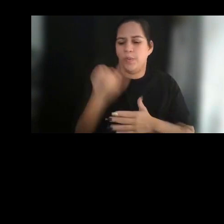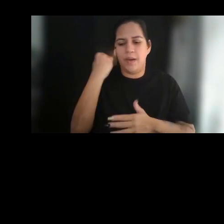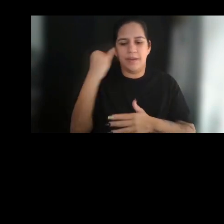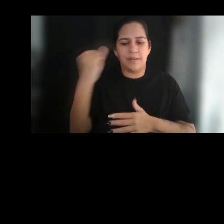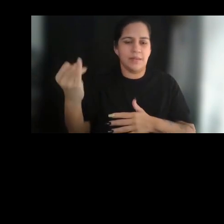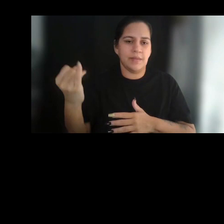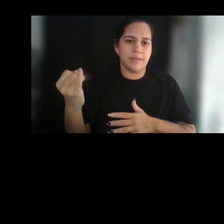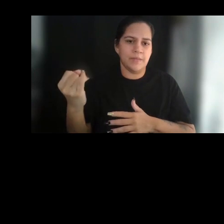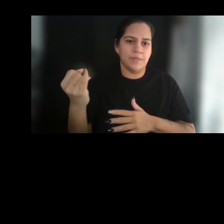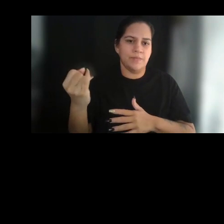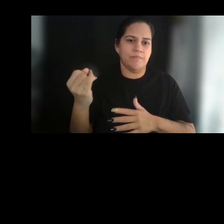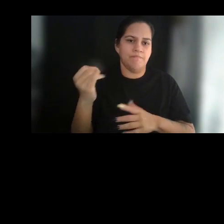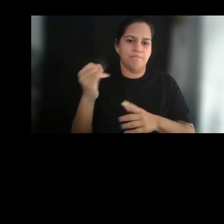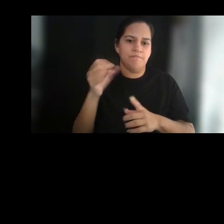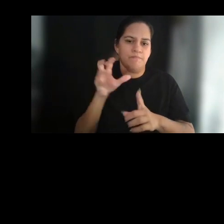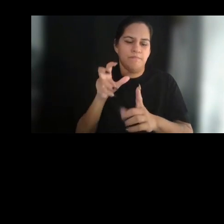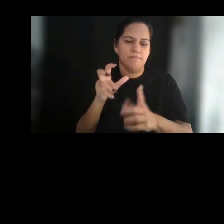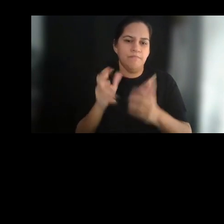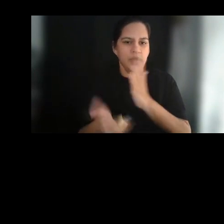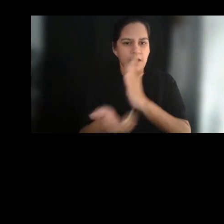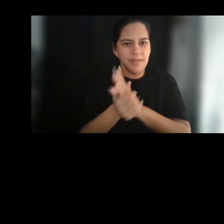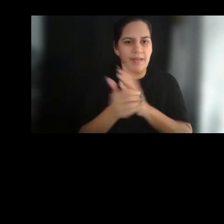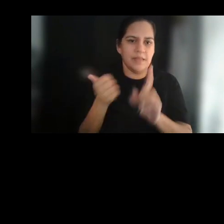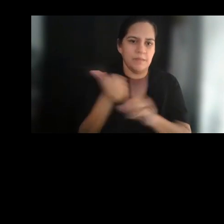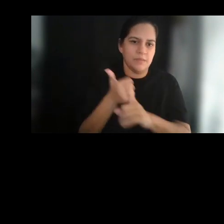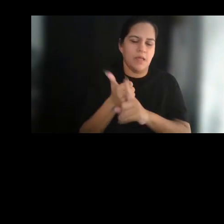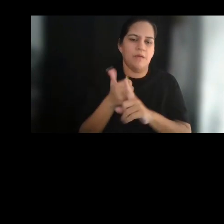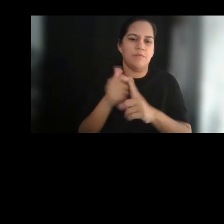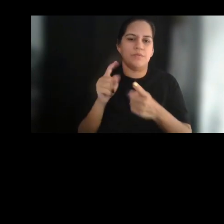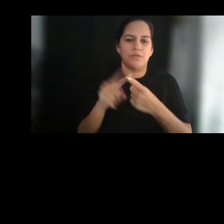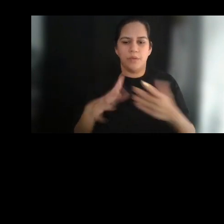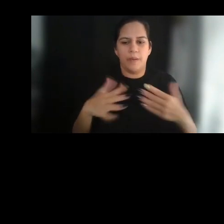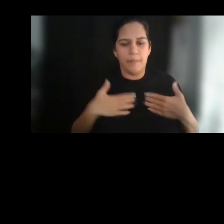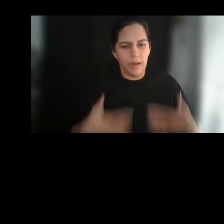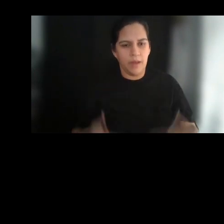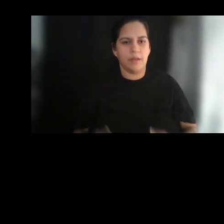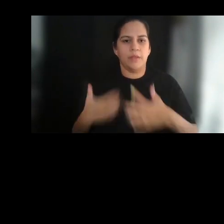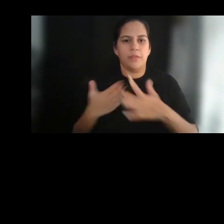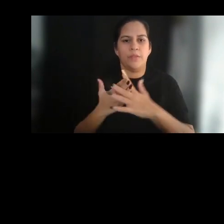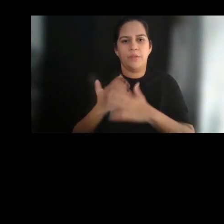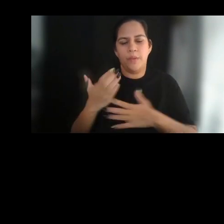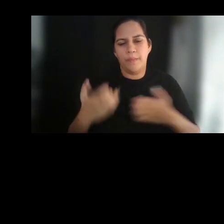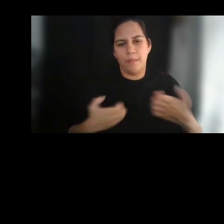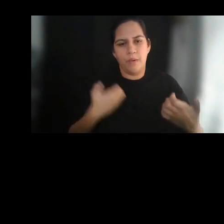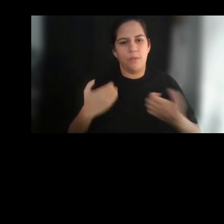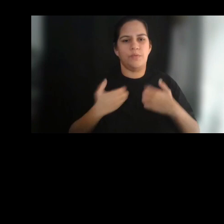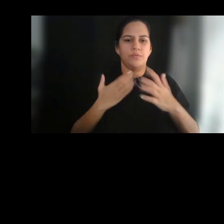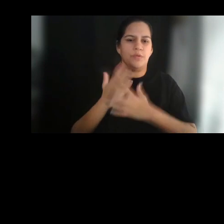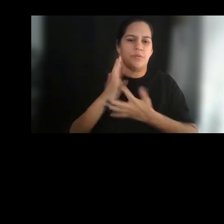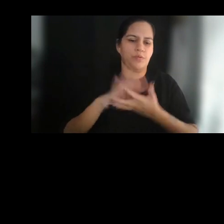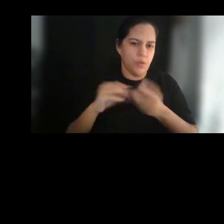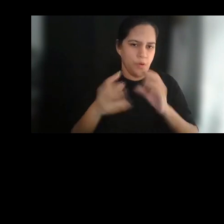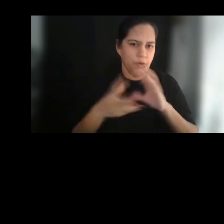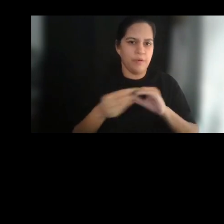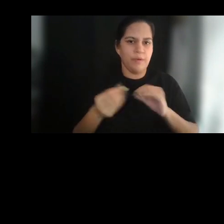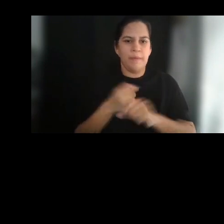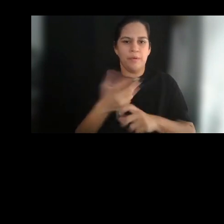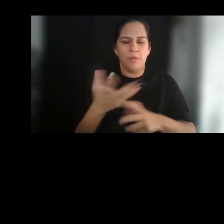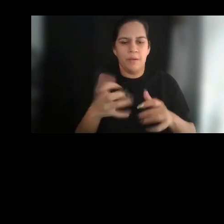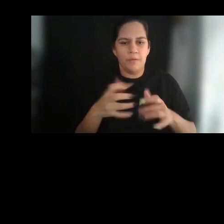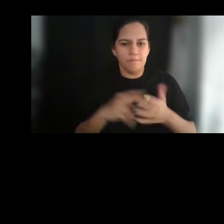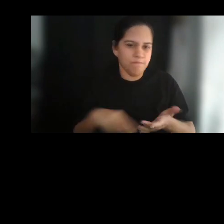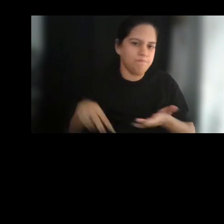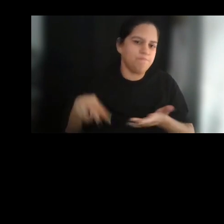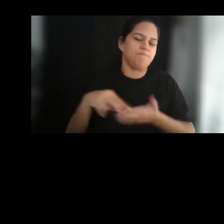attach themselves to your body through emotion, through story, and make you want to stand up and shout and move